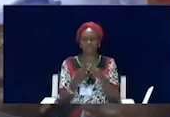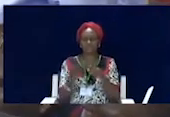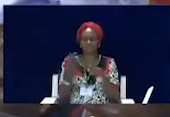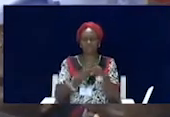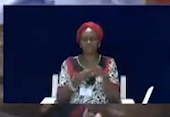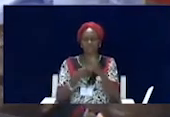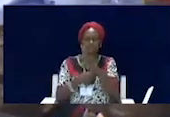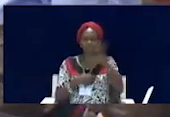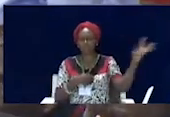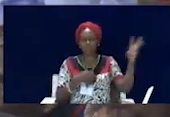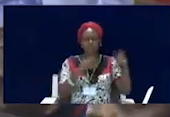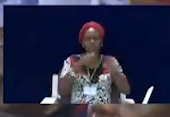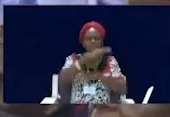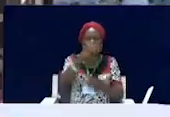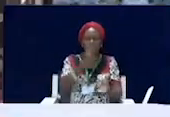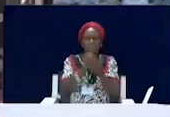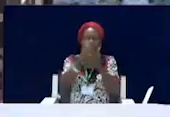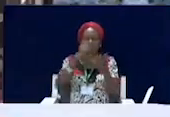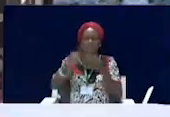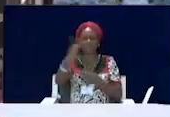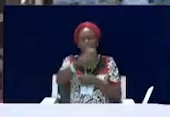From the west, send help to them.